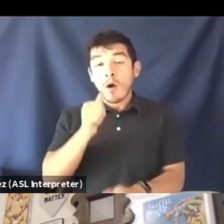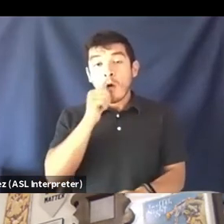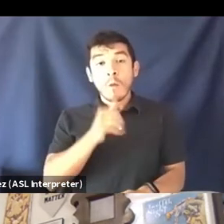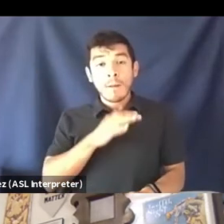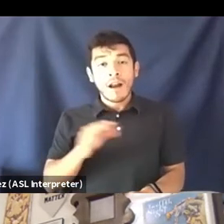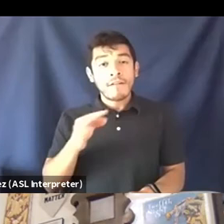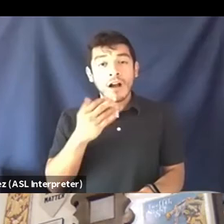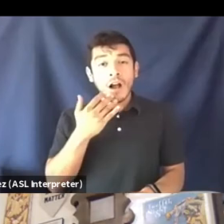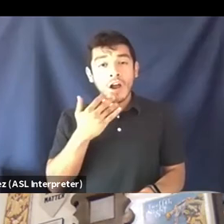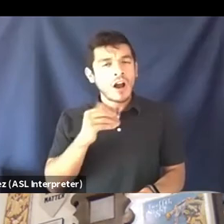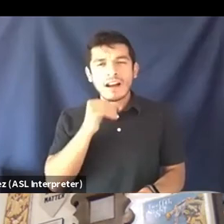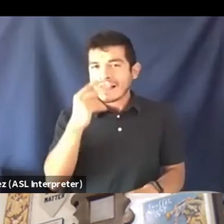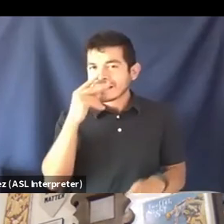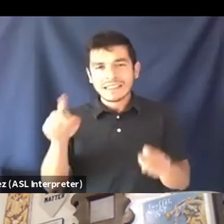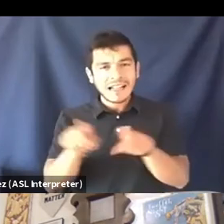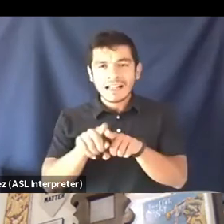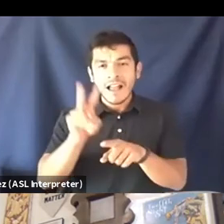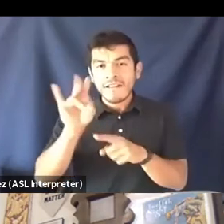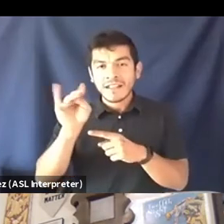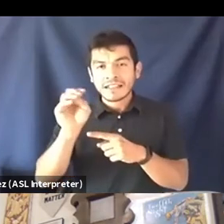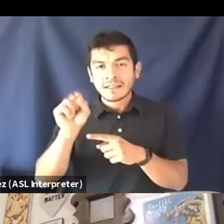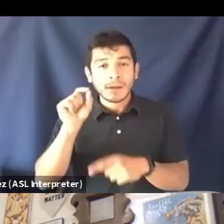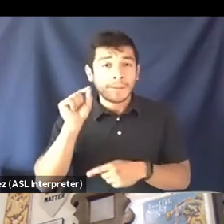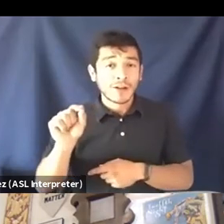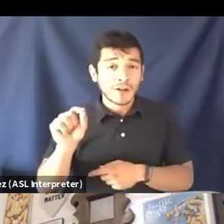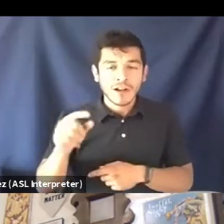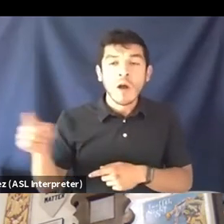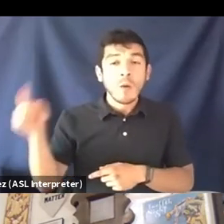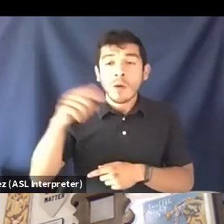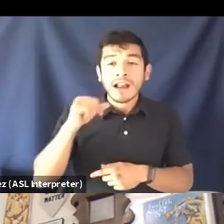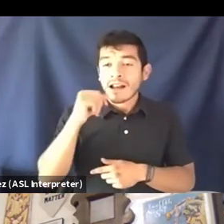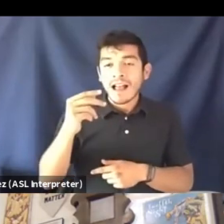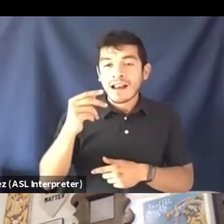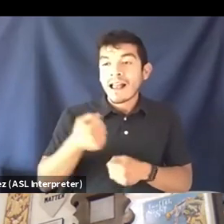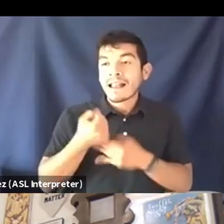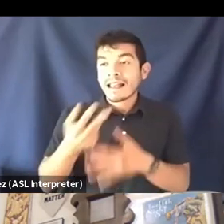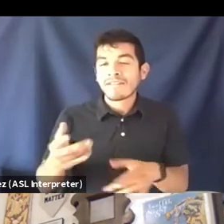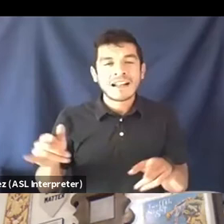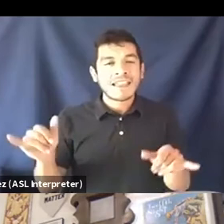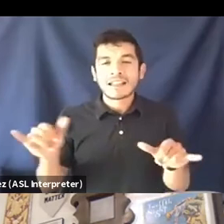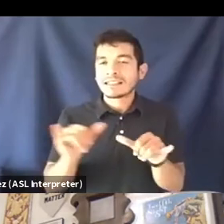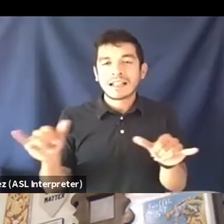period. We're not seen as victims. We're not given the same compassion,